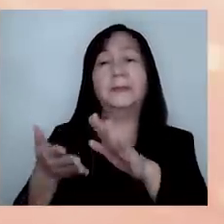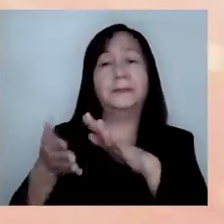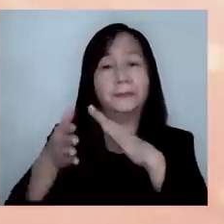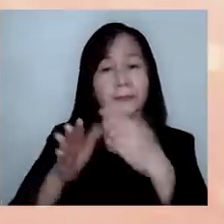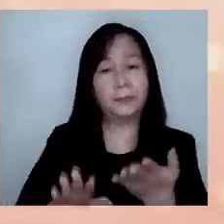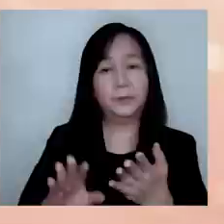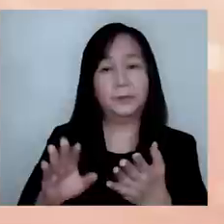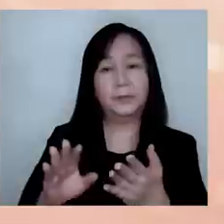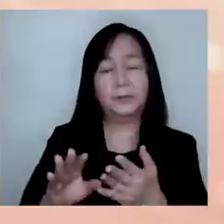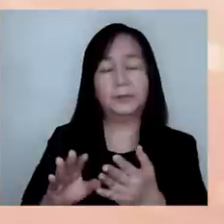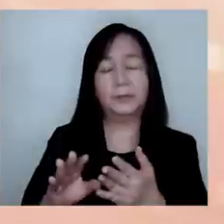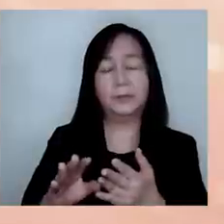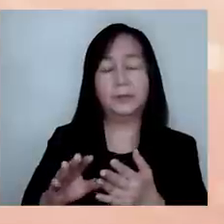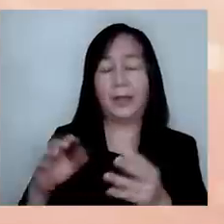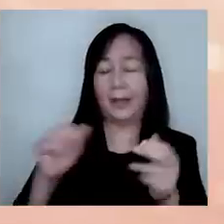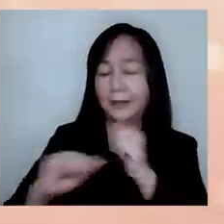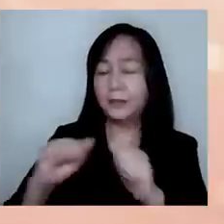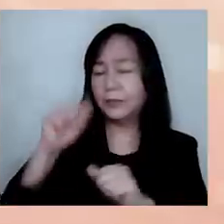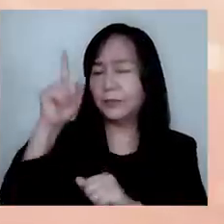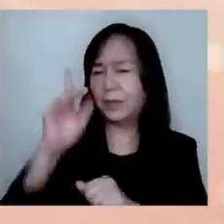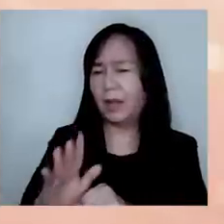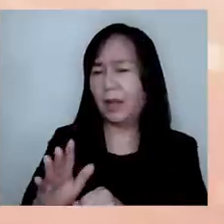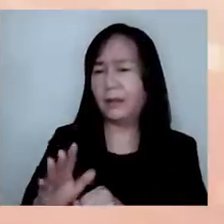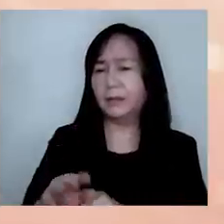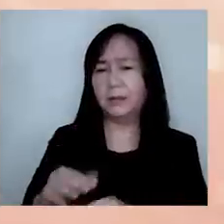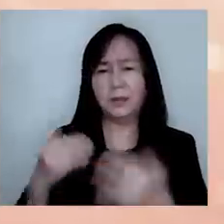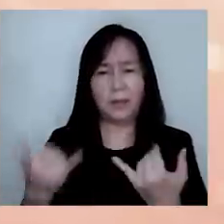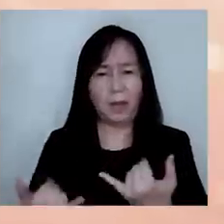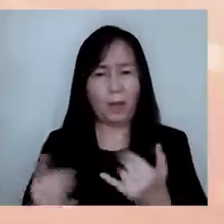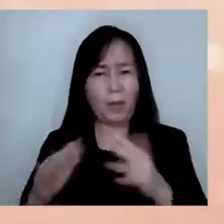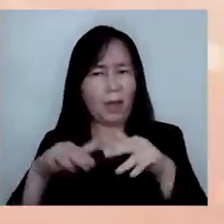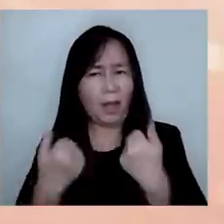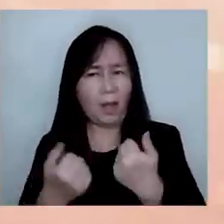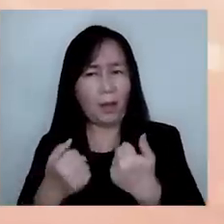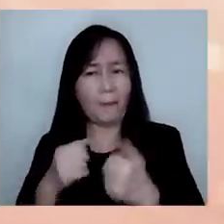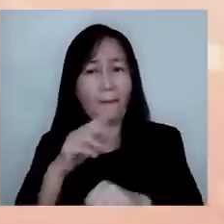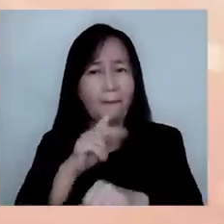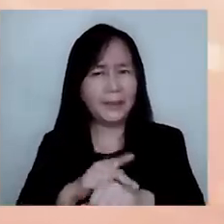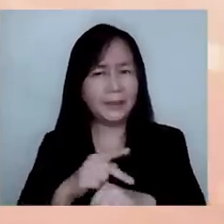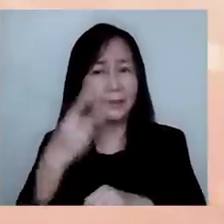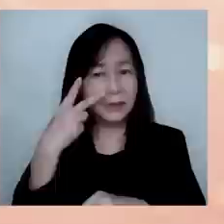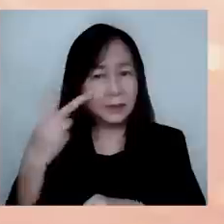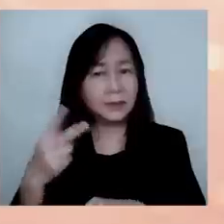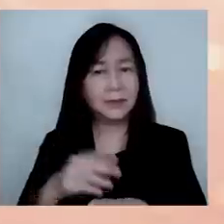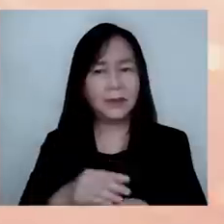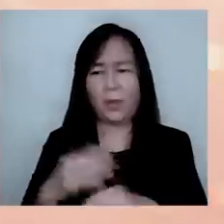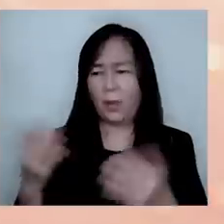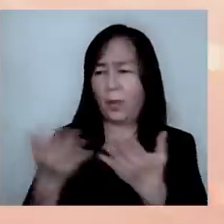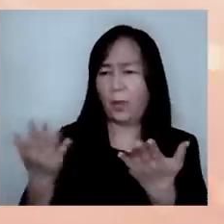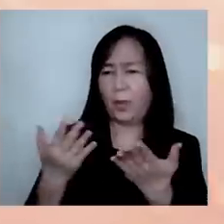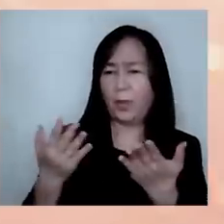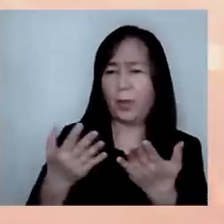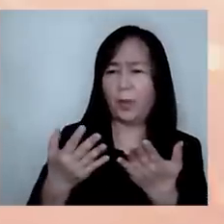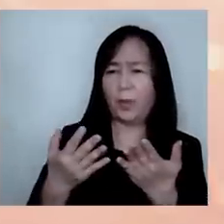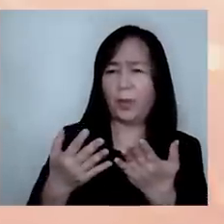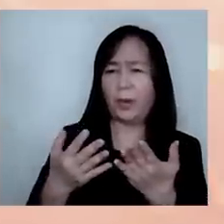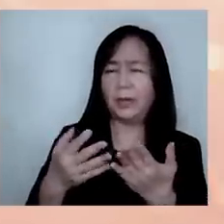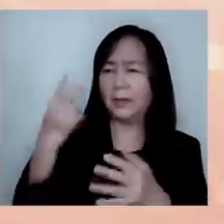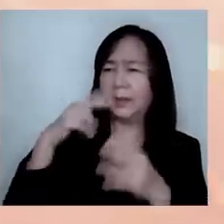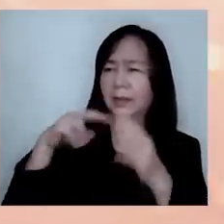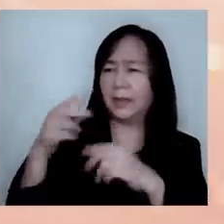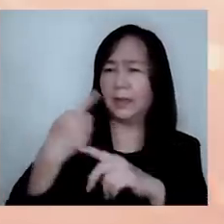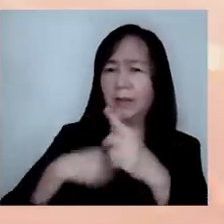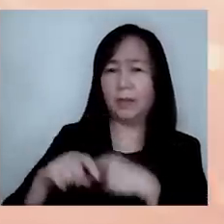now how did Peter see this where did this Vision come from it came